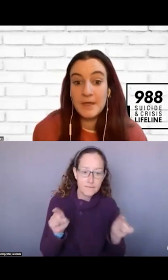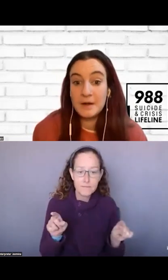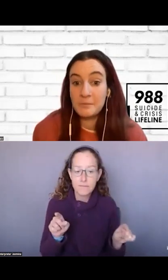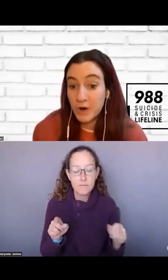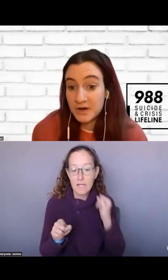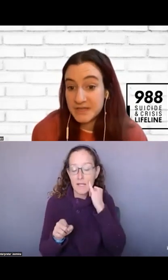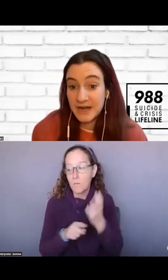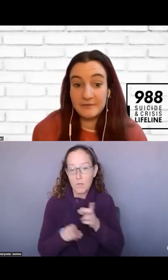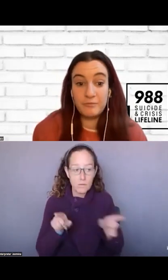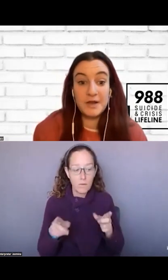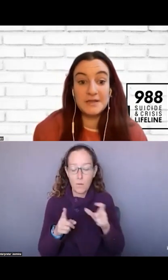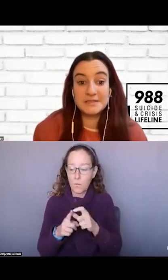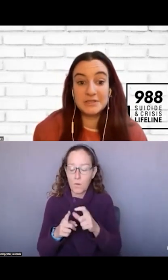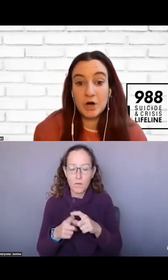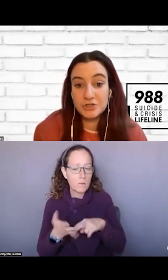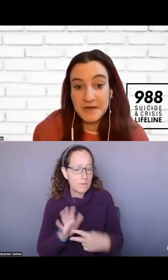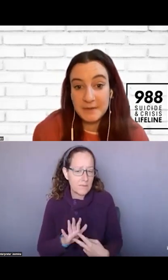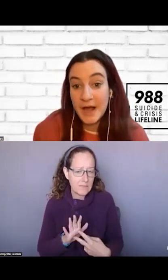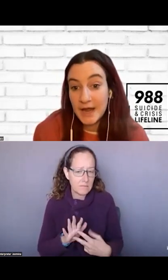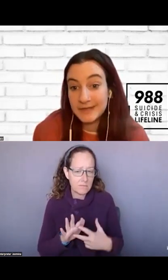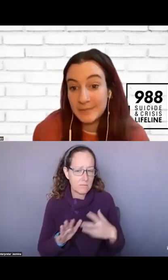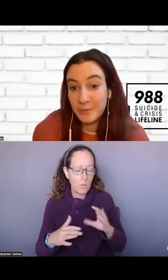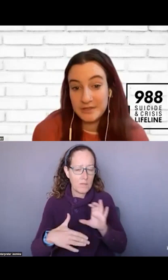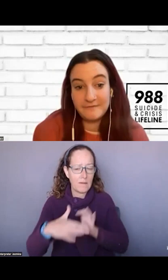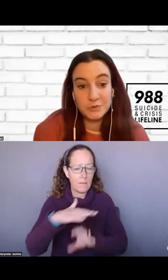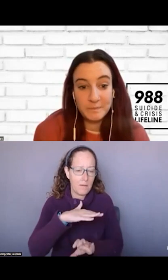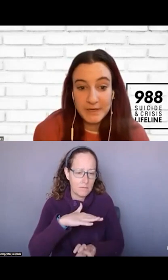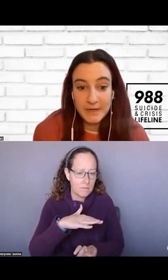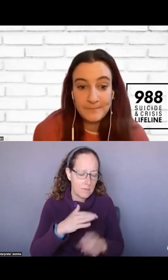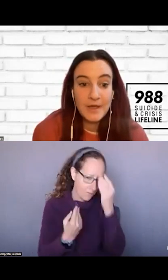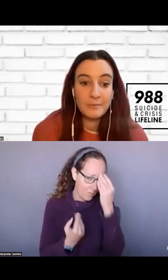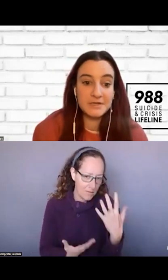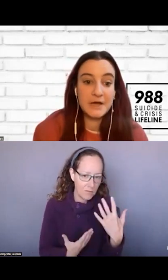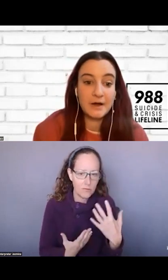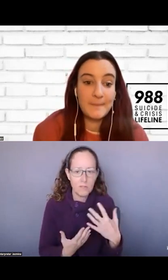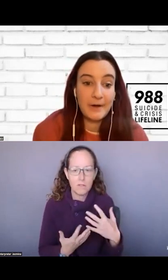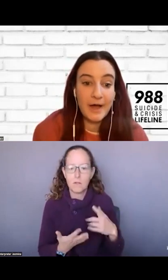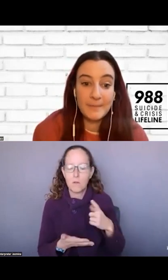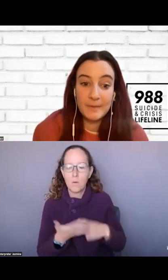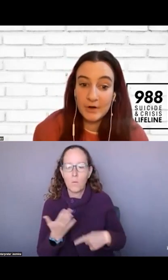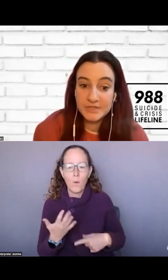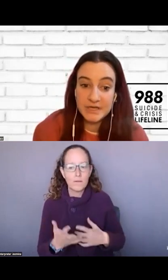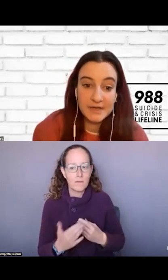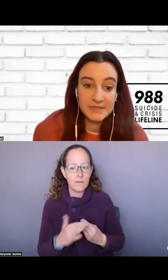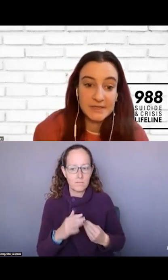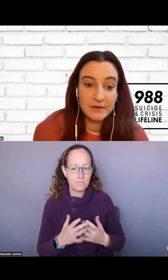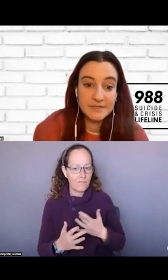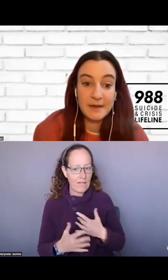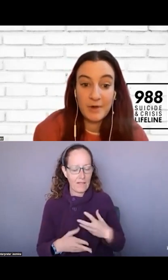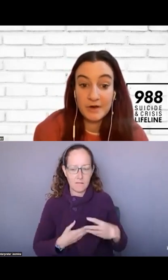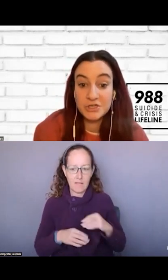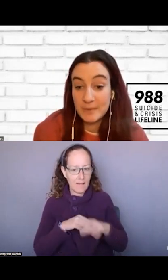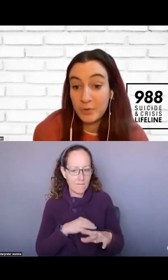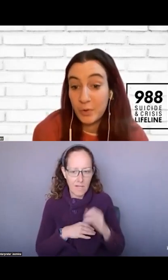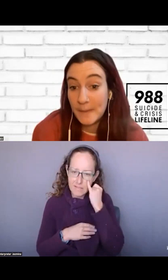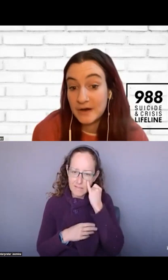words and kind of what is the charged meaning behind them and what the effect would be. We're going to talk about emergency crisis centers and